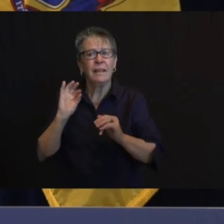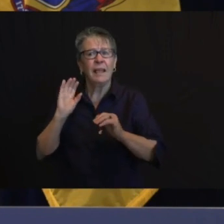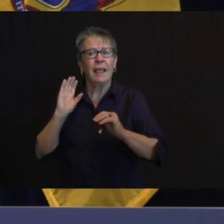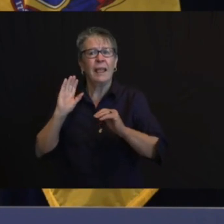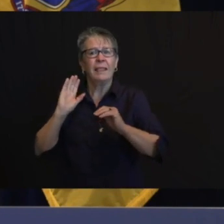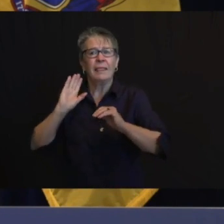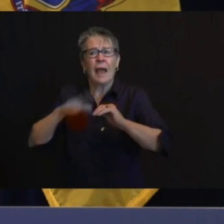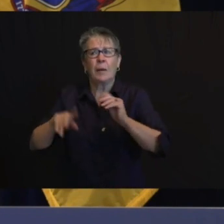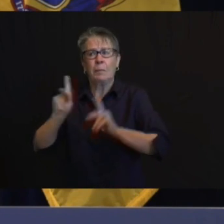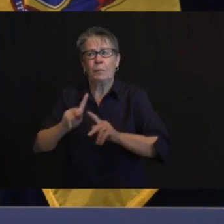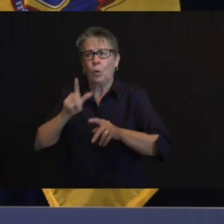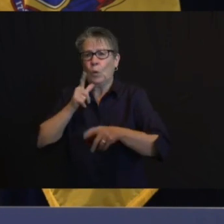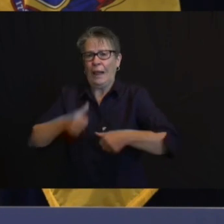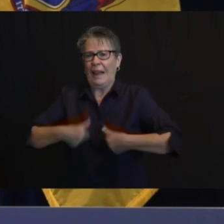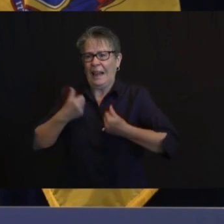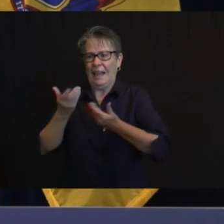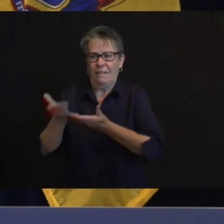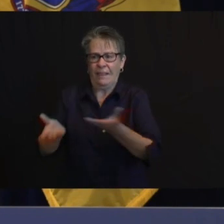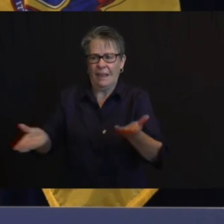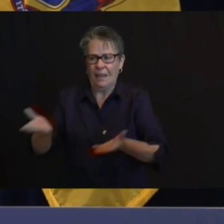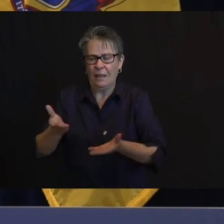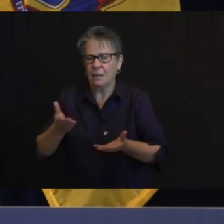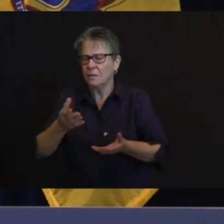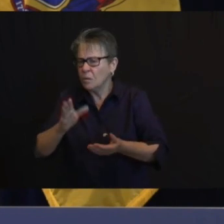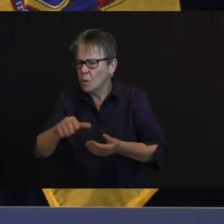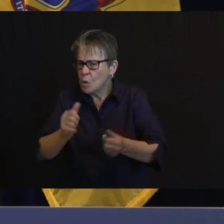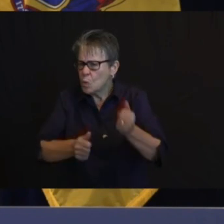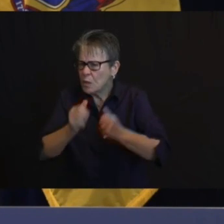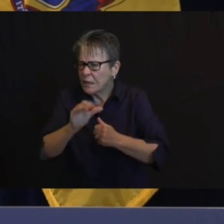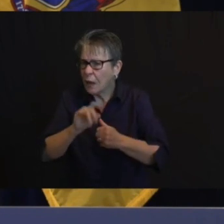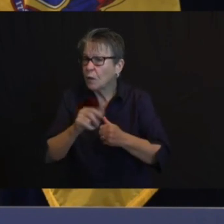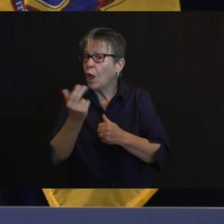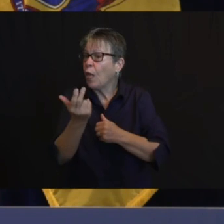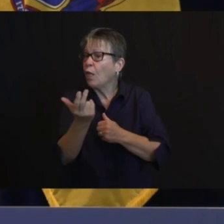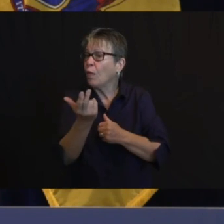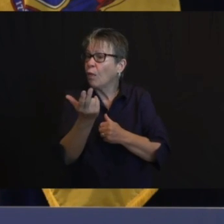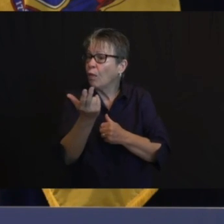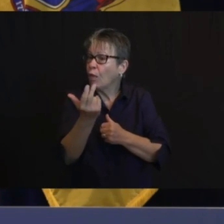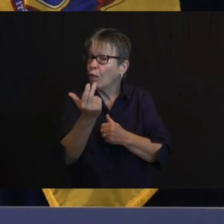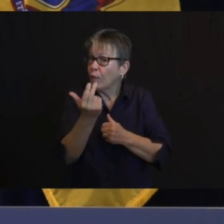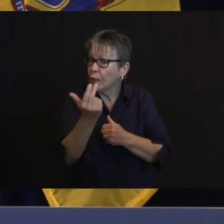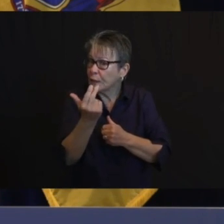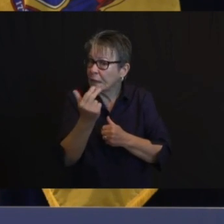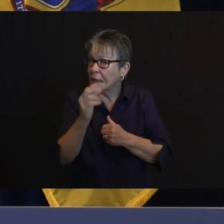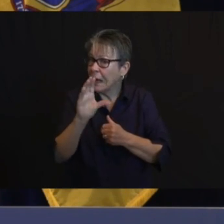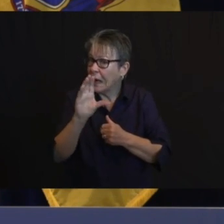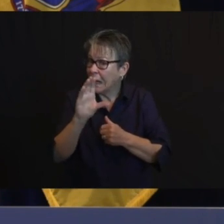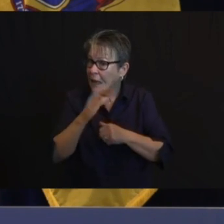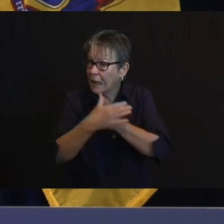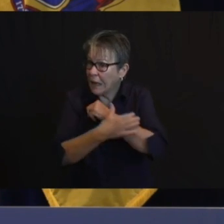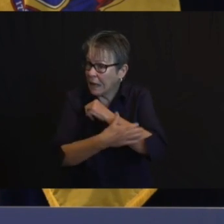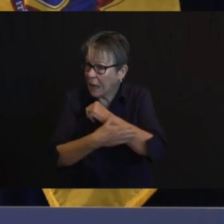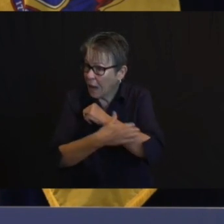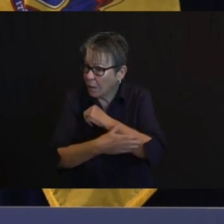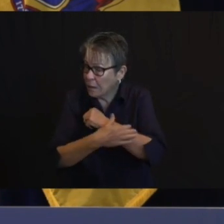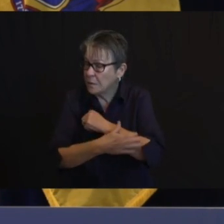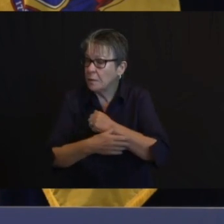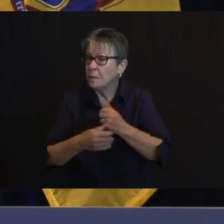additional restrictions? If so, So which what? county? 13 counties. 13 of the 13 counties, sorry, okay.